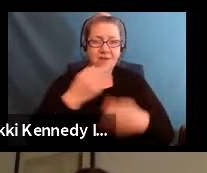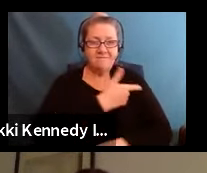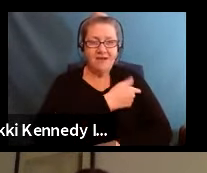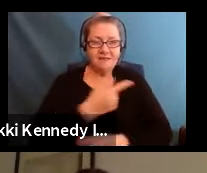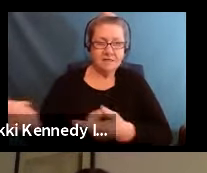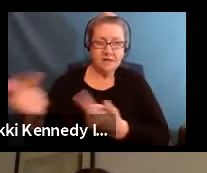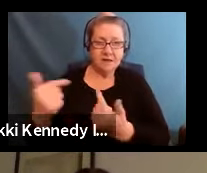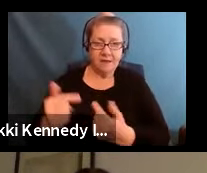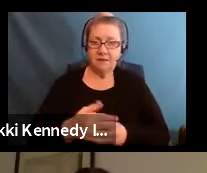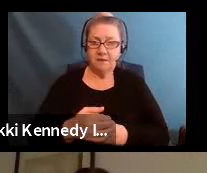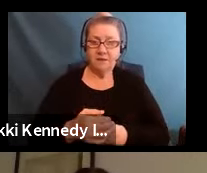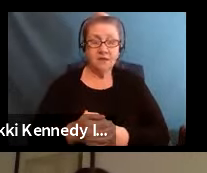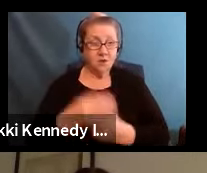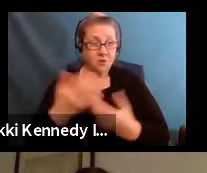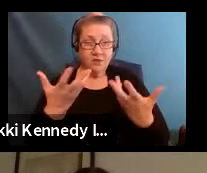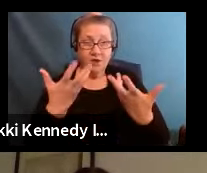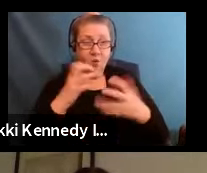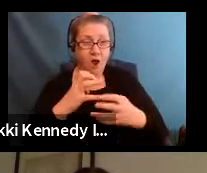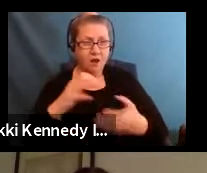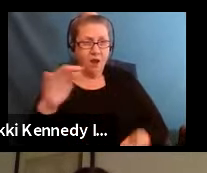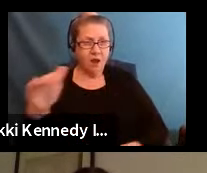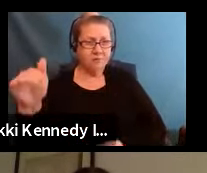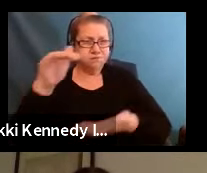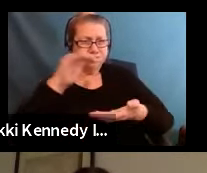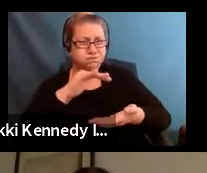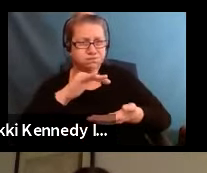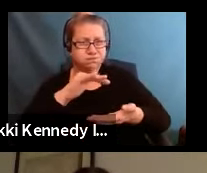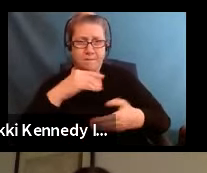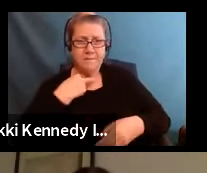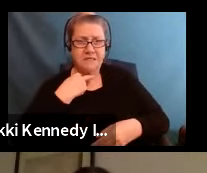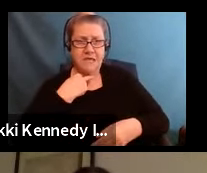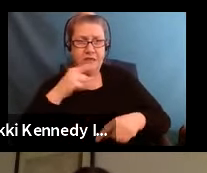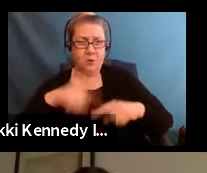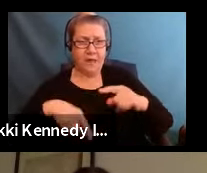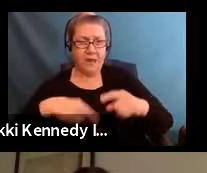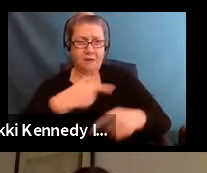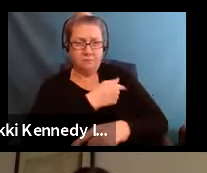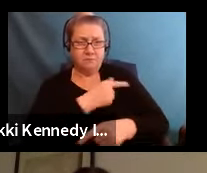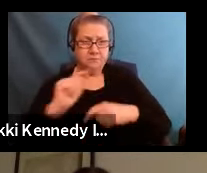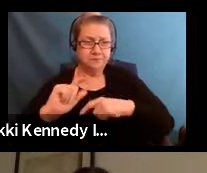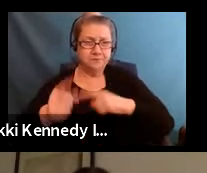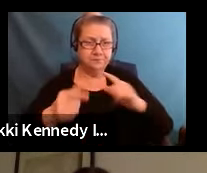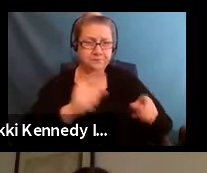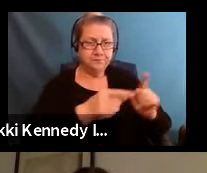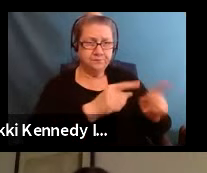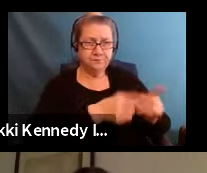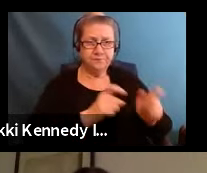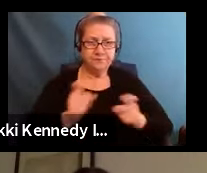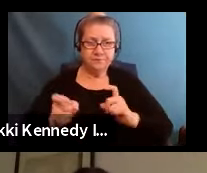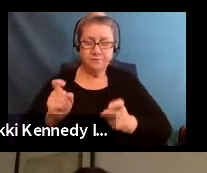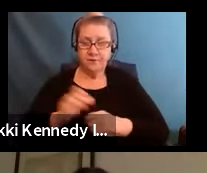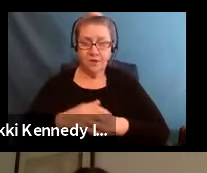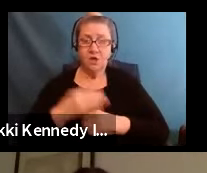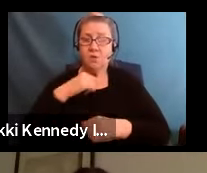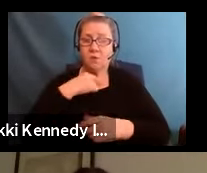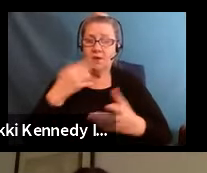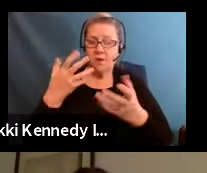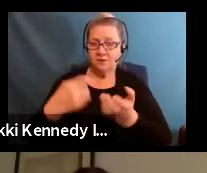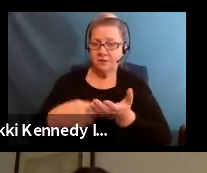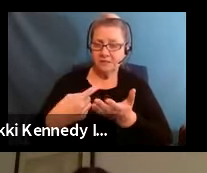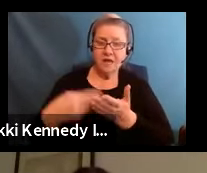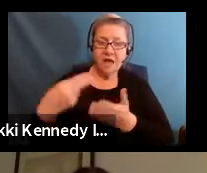have a lot of vaccine and we can't get it out. So, and we want to make sure that we address the issue of the highest risk